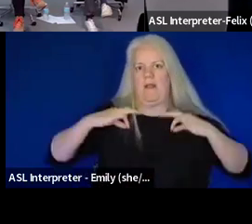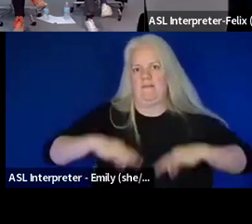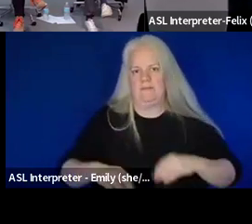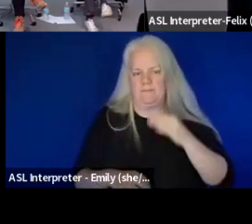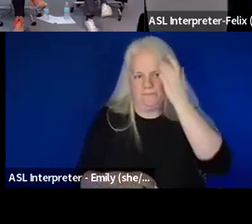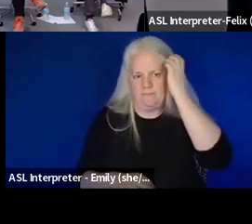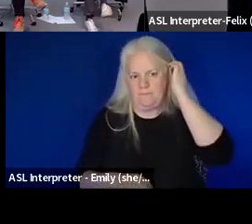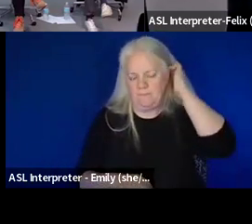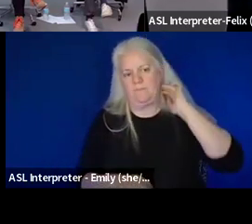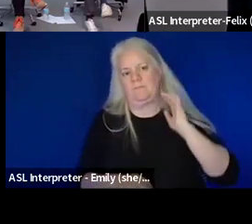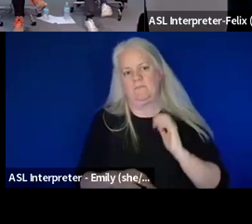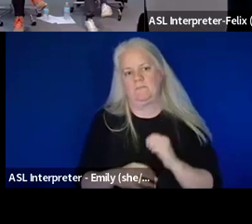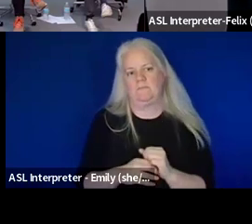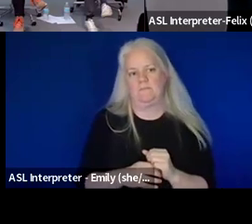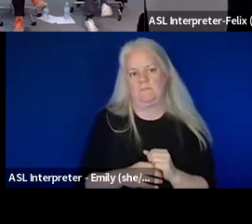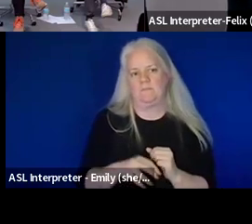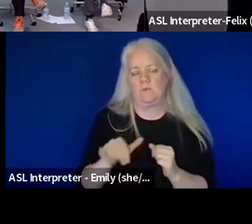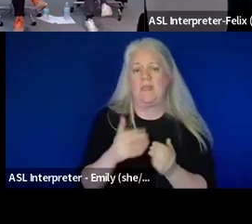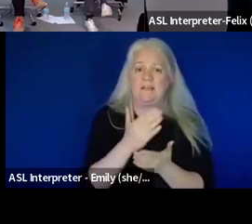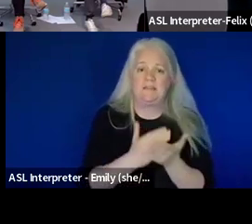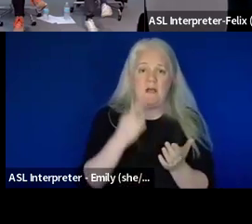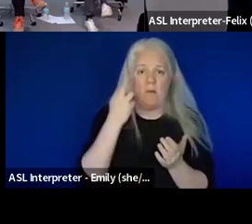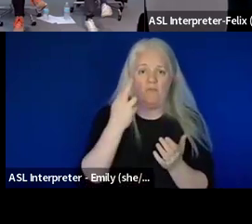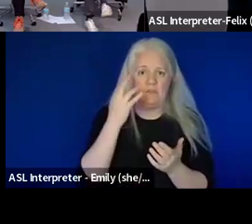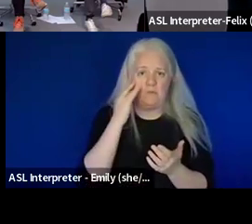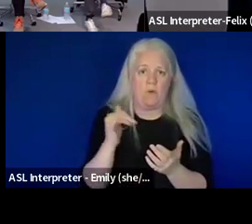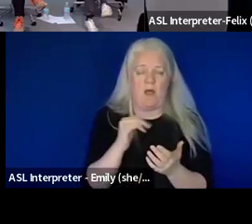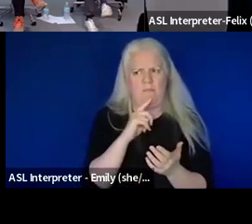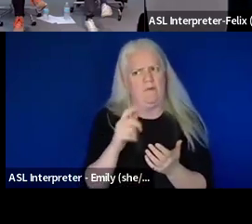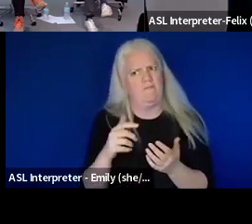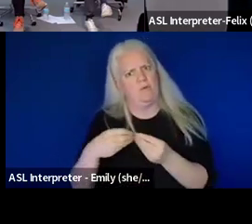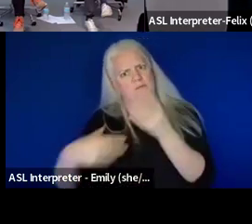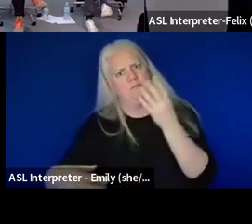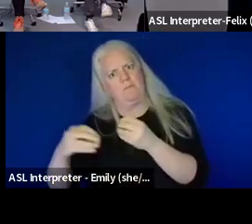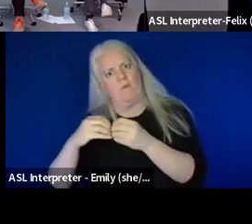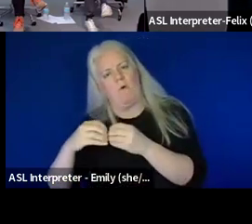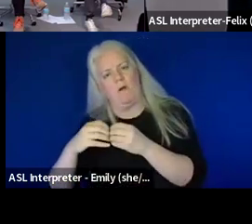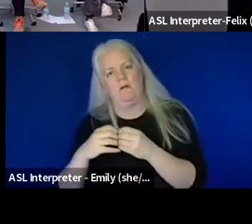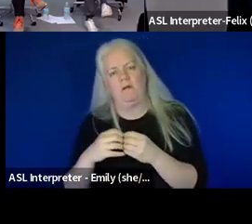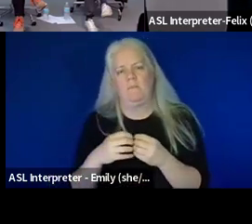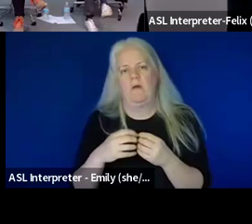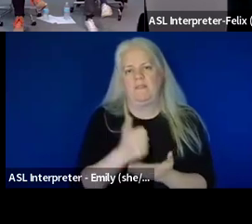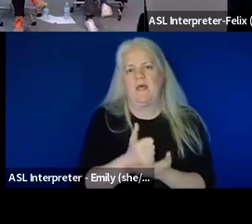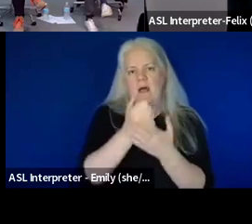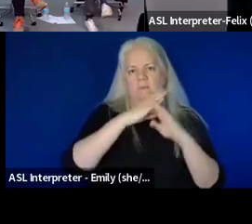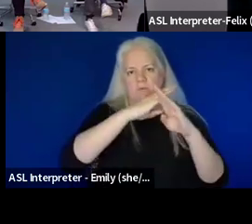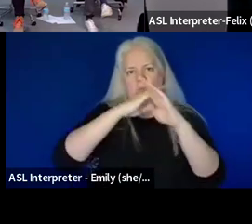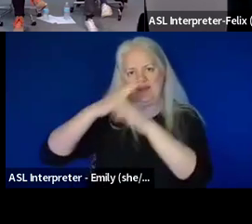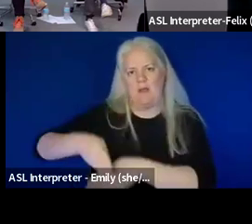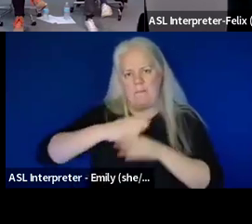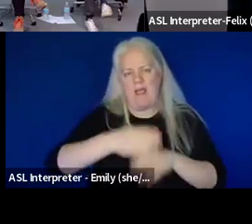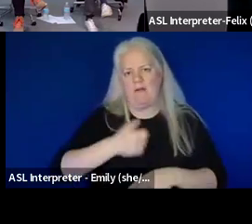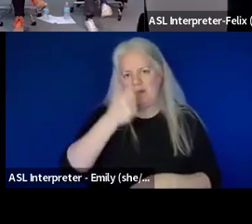some, and there's multiple other reasons why, but that really helps break down a lot of the barriers that a lot of people we've been discussing about just the lack of sharing